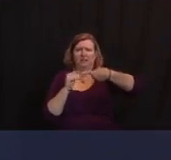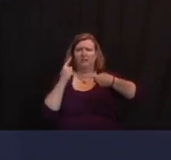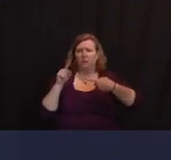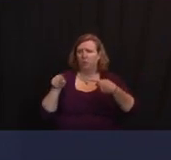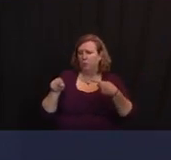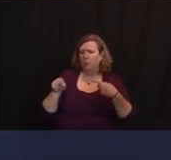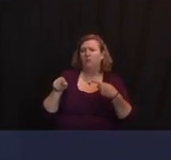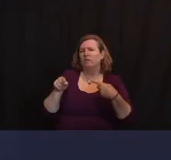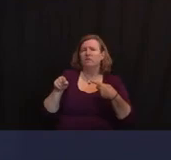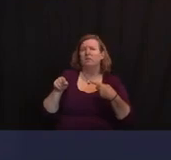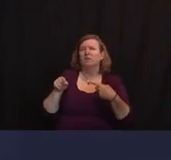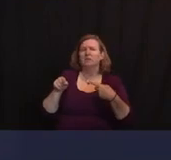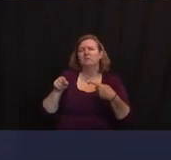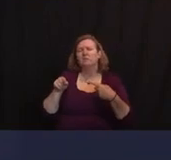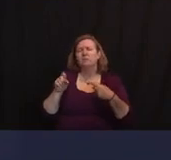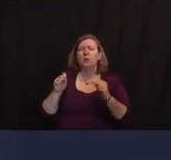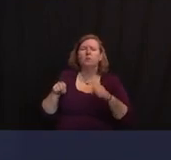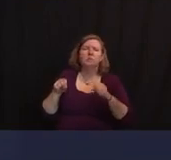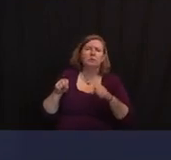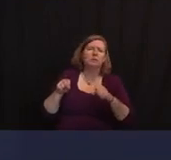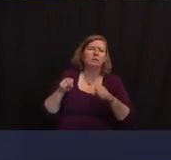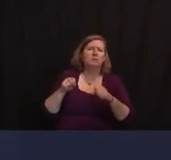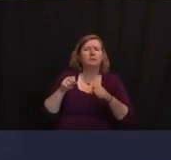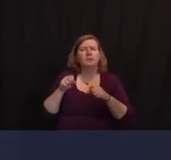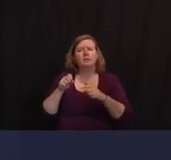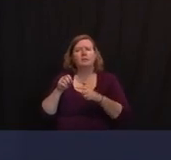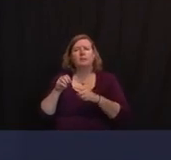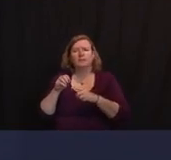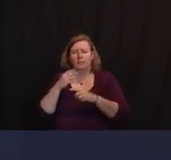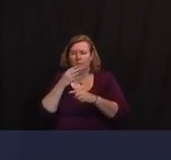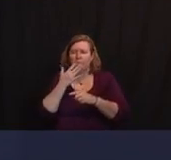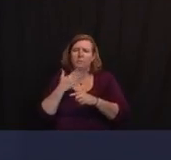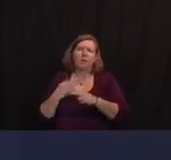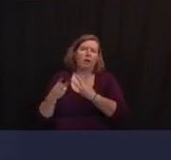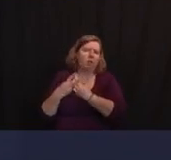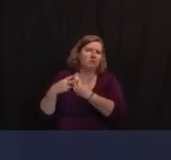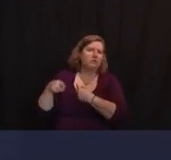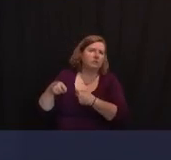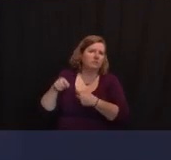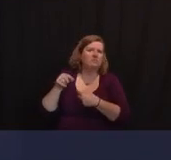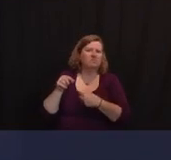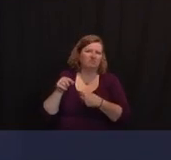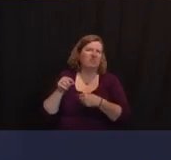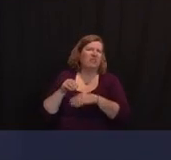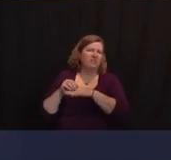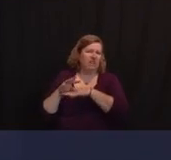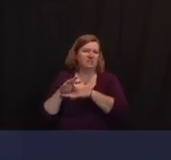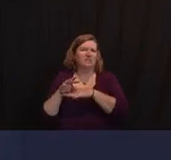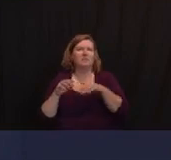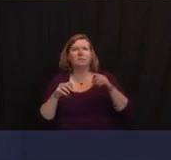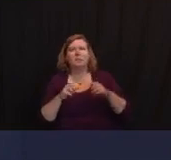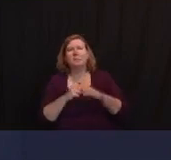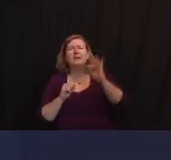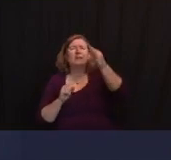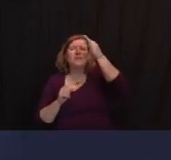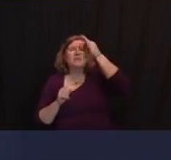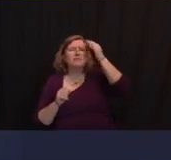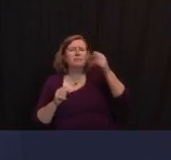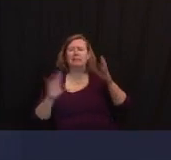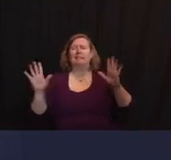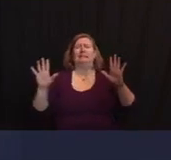rare possible side effect that prompted the federal government, out of an abundance of caution, to pause